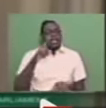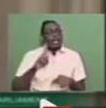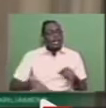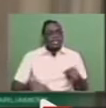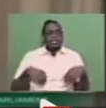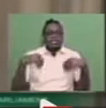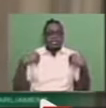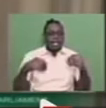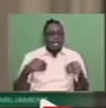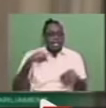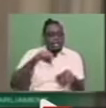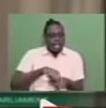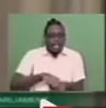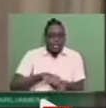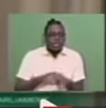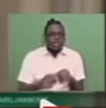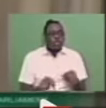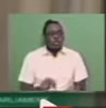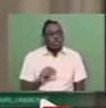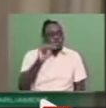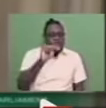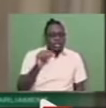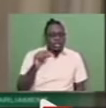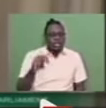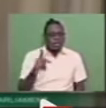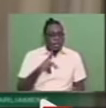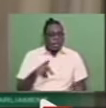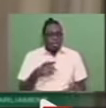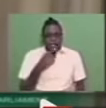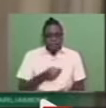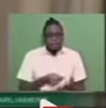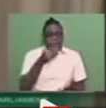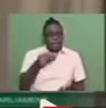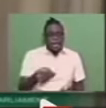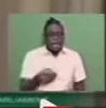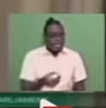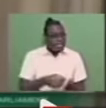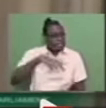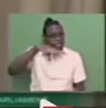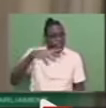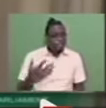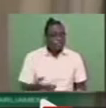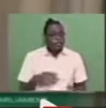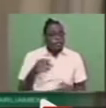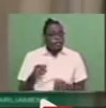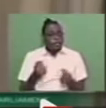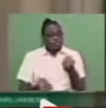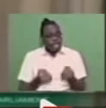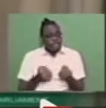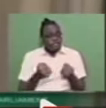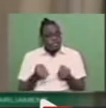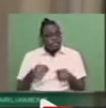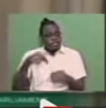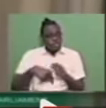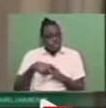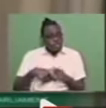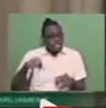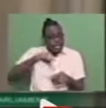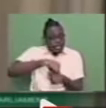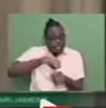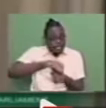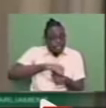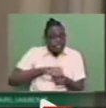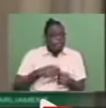closures, leading to fuel deserts in various parts of the country. So let's look out. When the fridge door